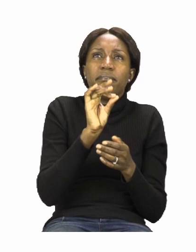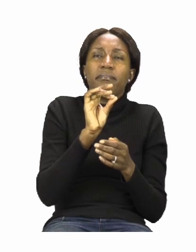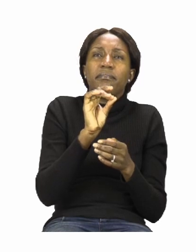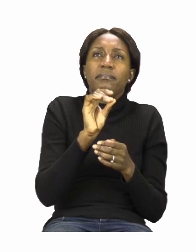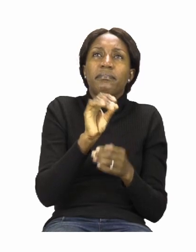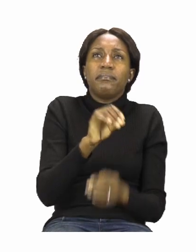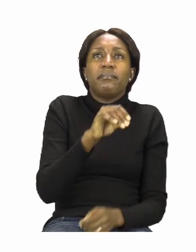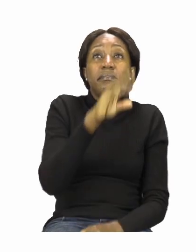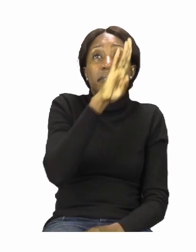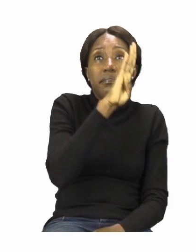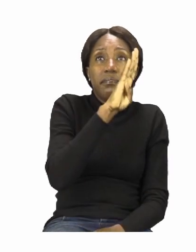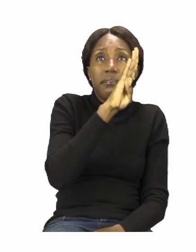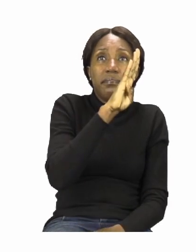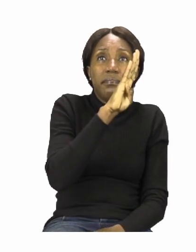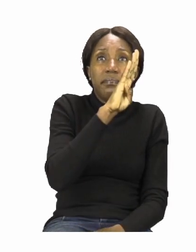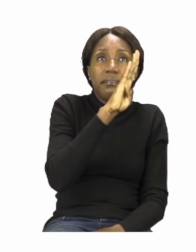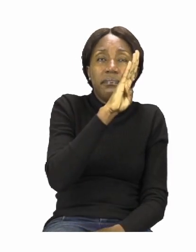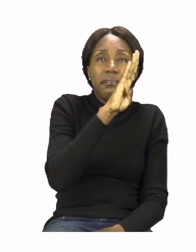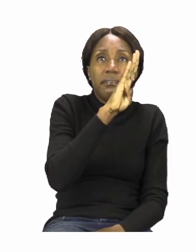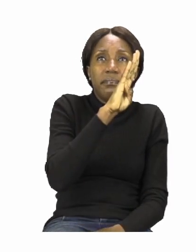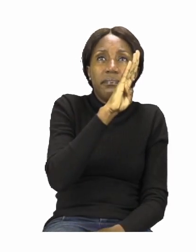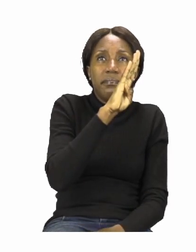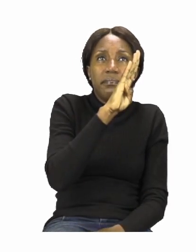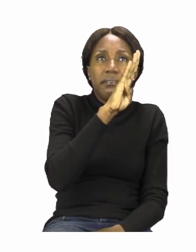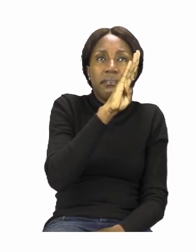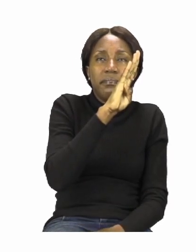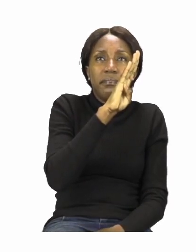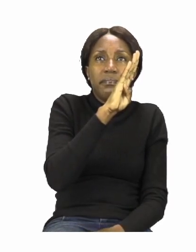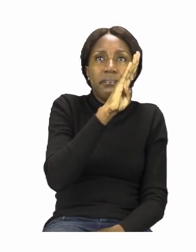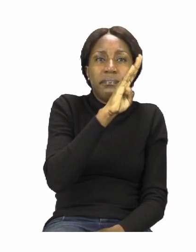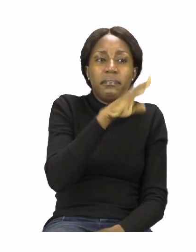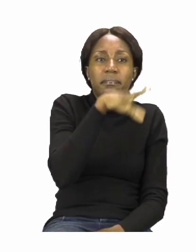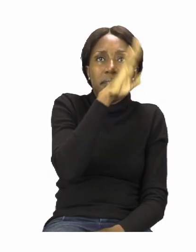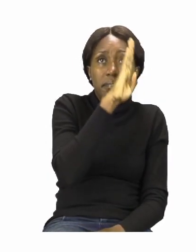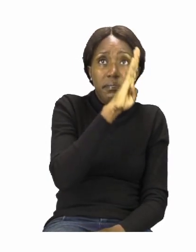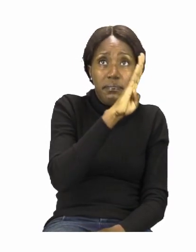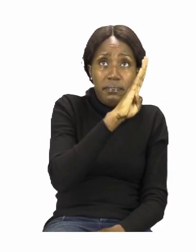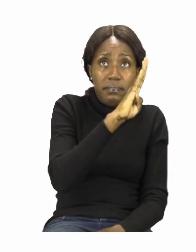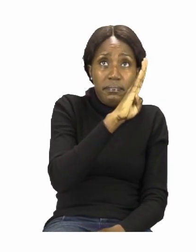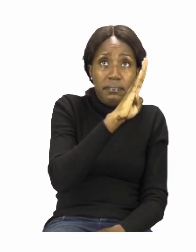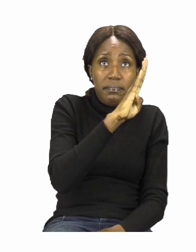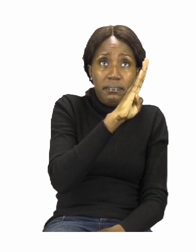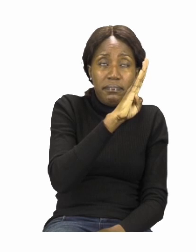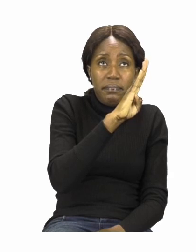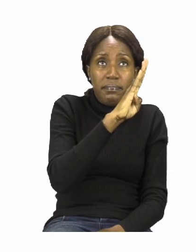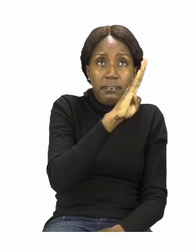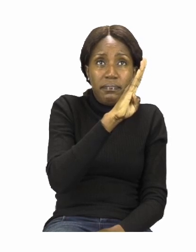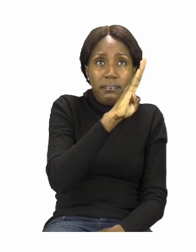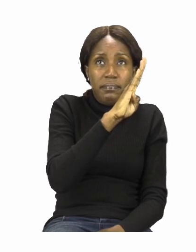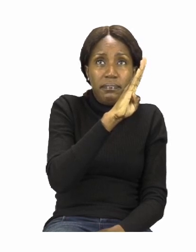B. Everyone, let's say B. B.